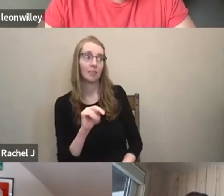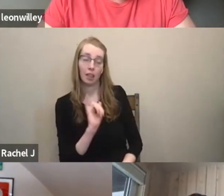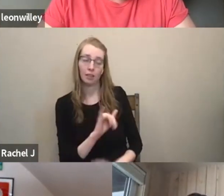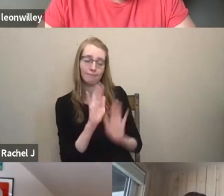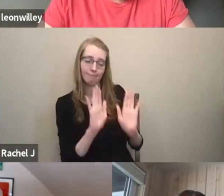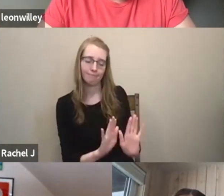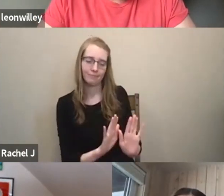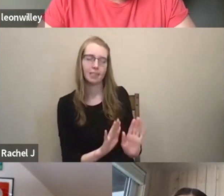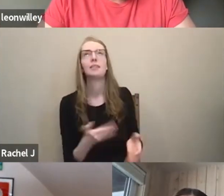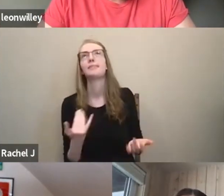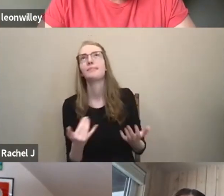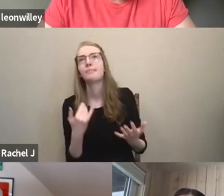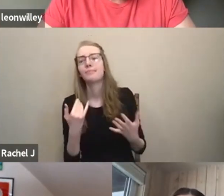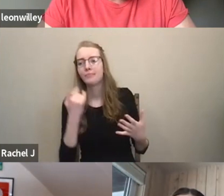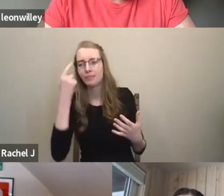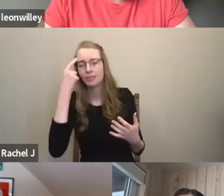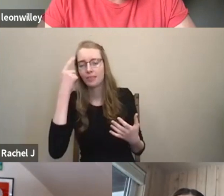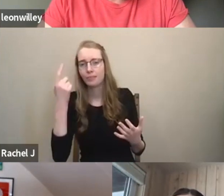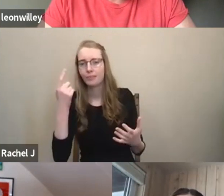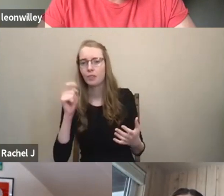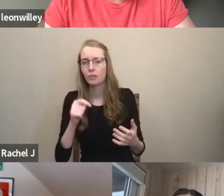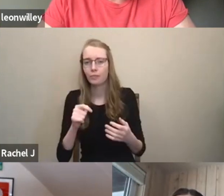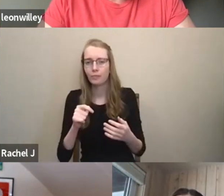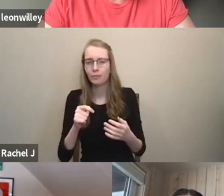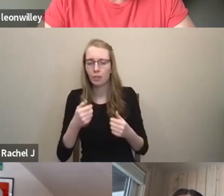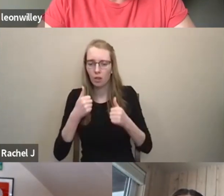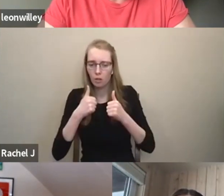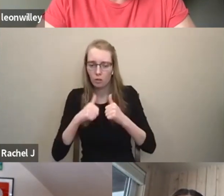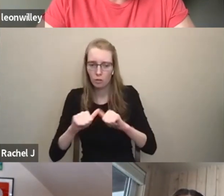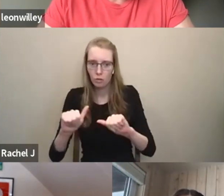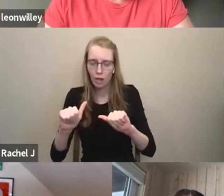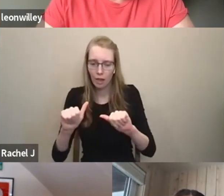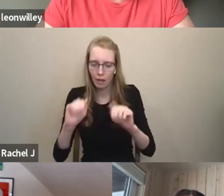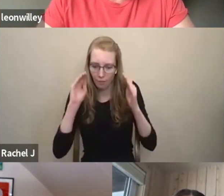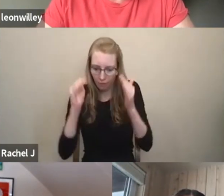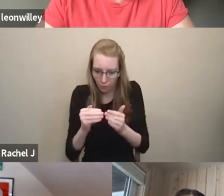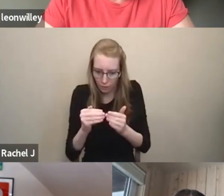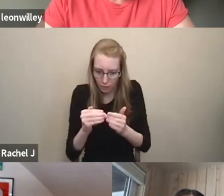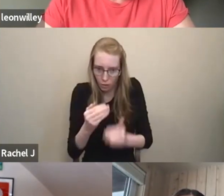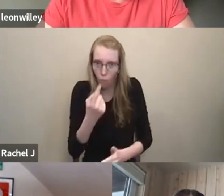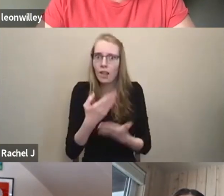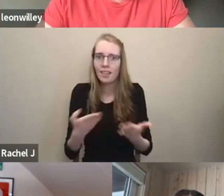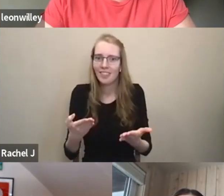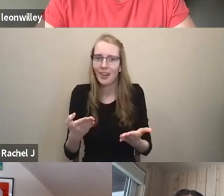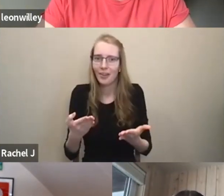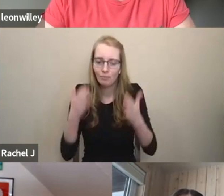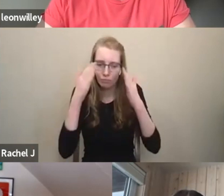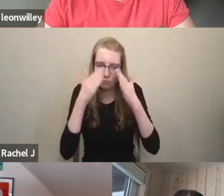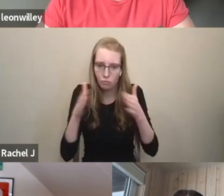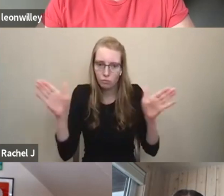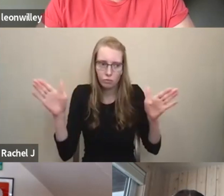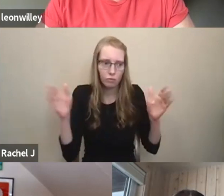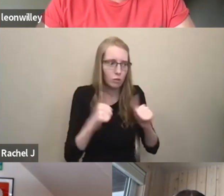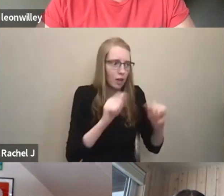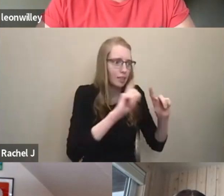endeavor to be as diversified as you possibly can in everything you do. So foster